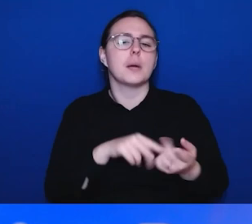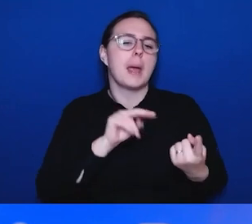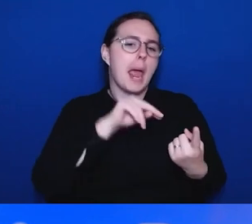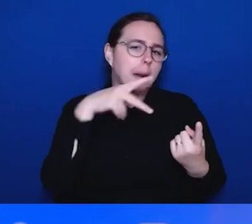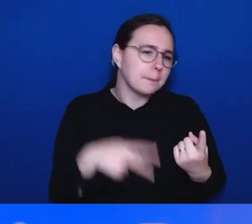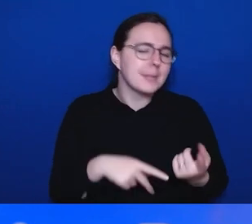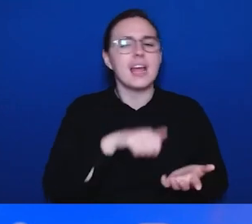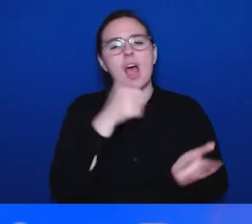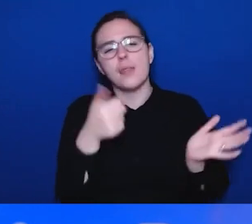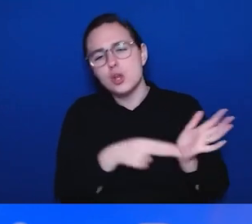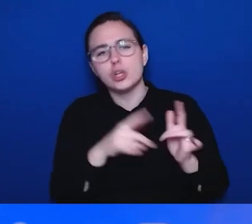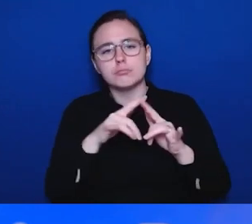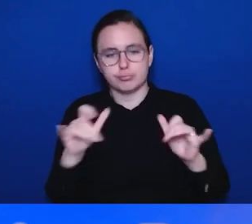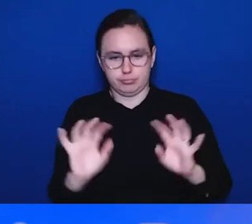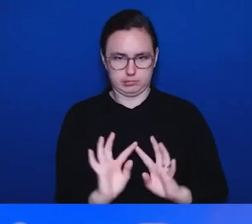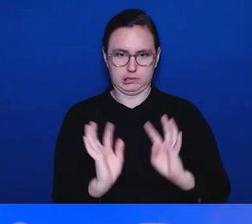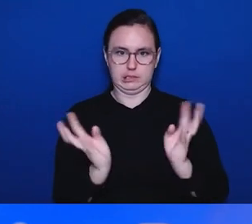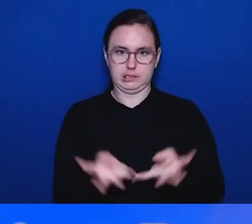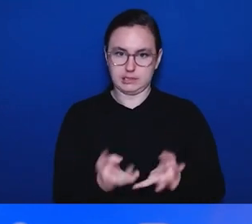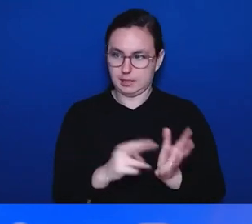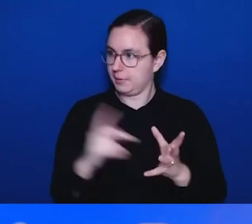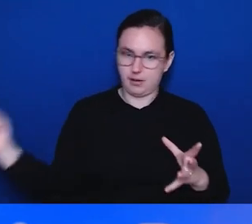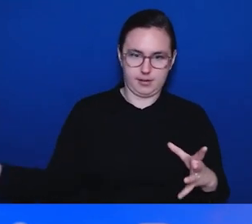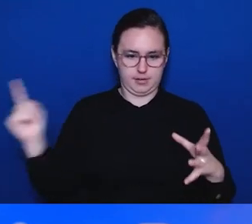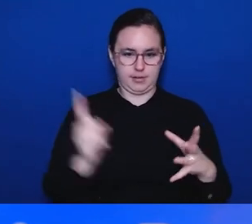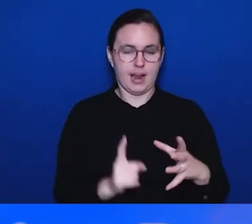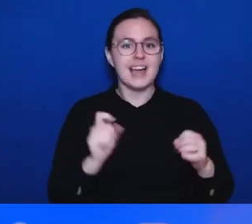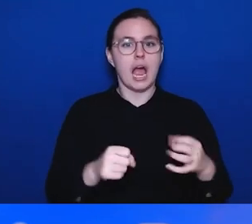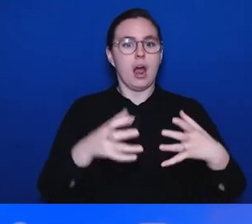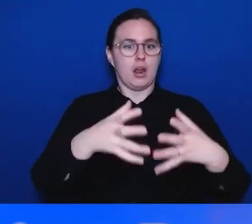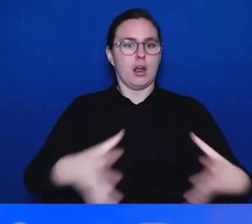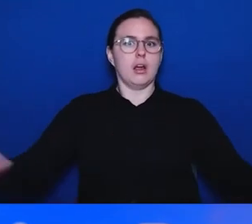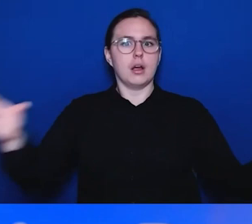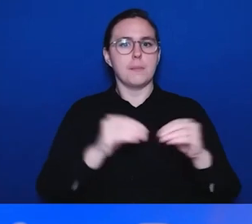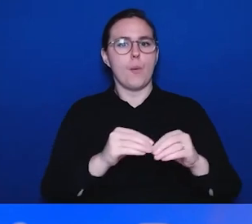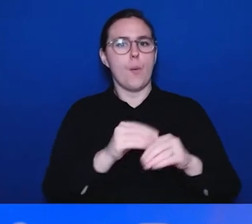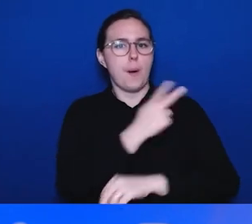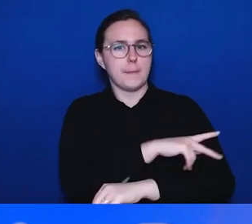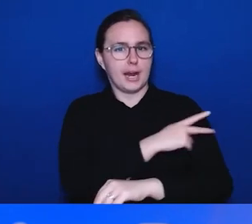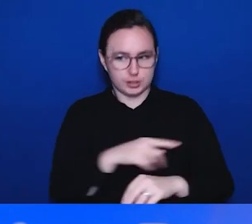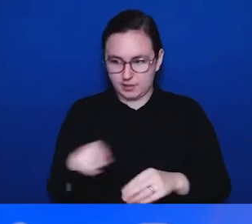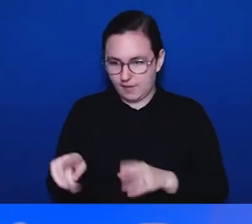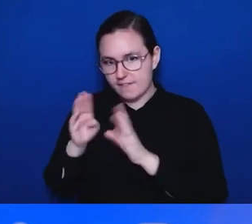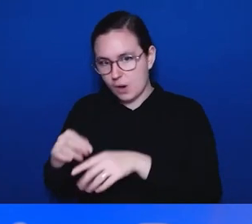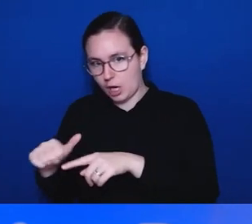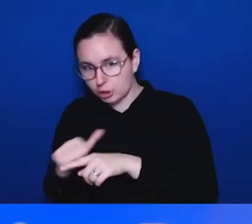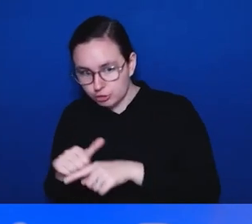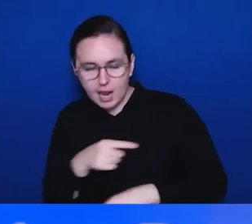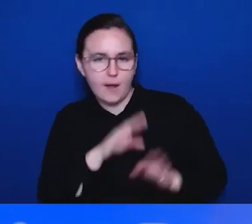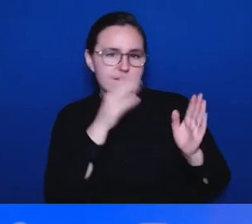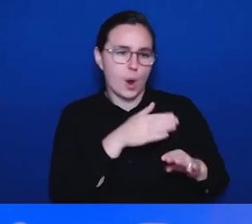care initiatives where with nurse practitioners and nurses and others, we can have family doctors taking on even more patients and